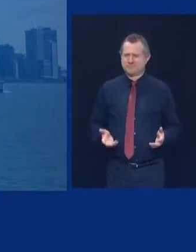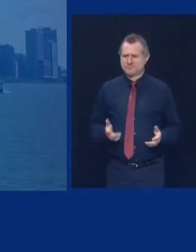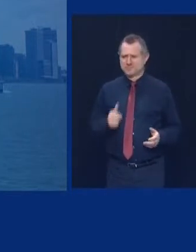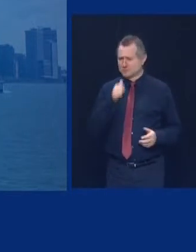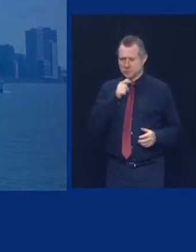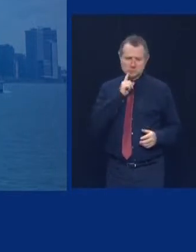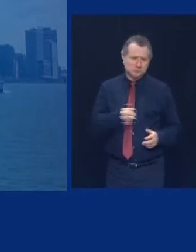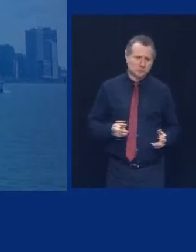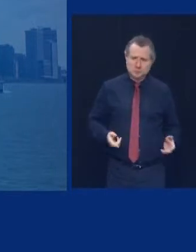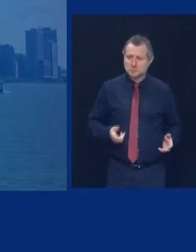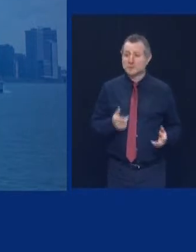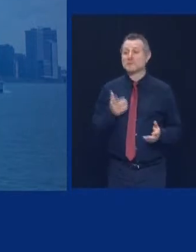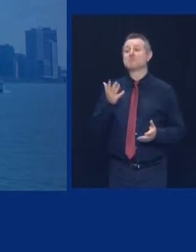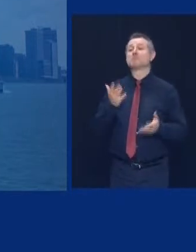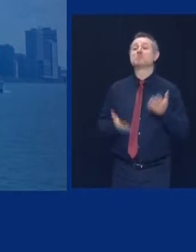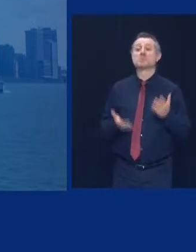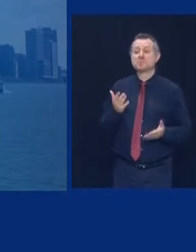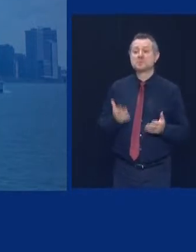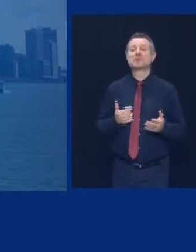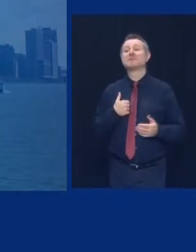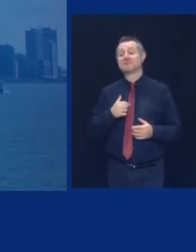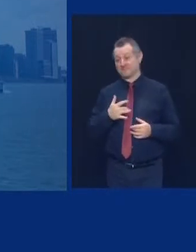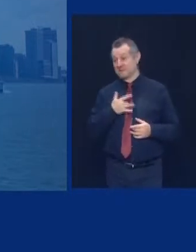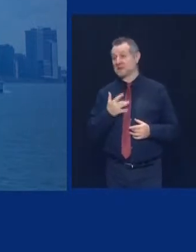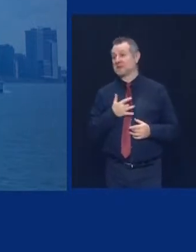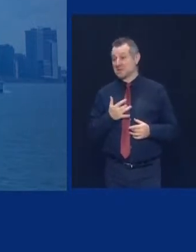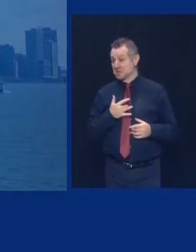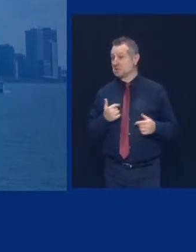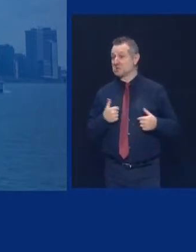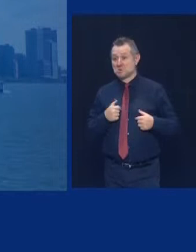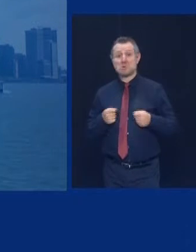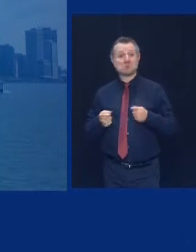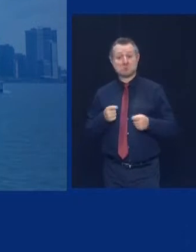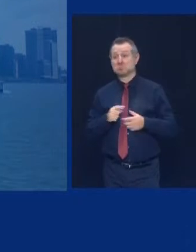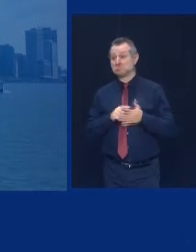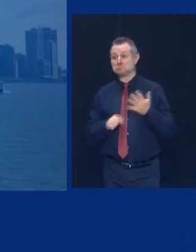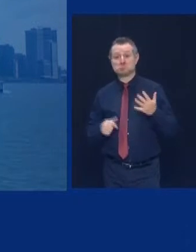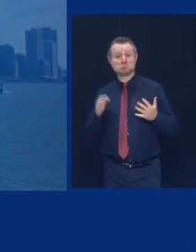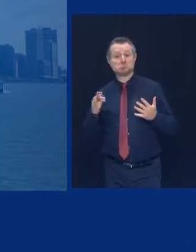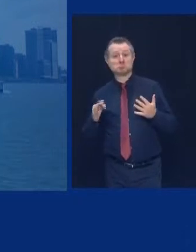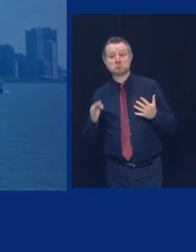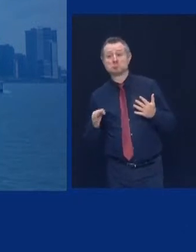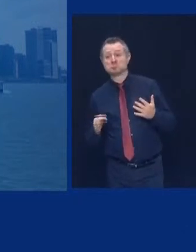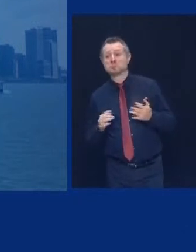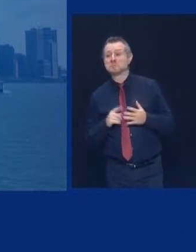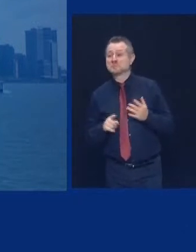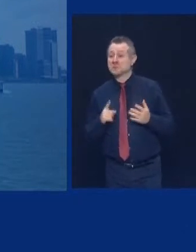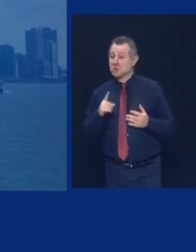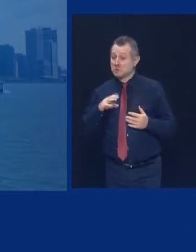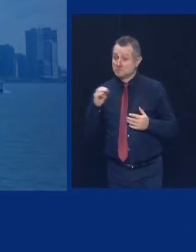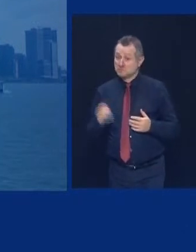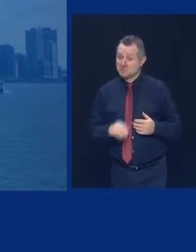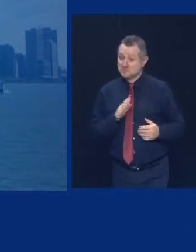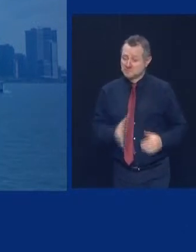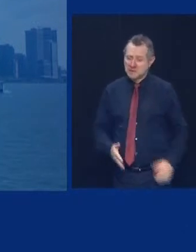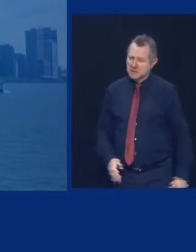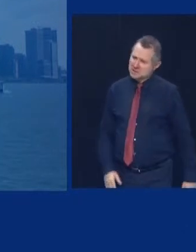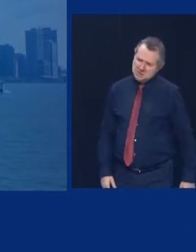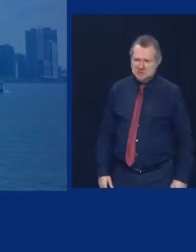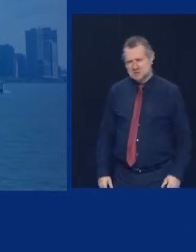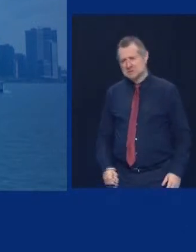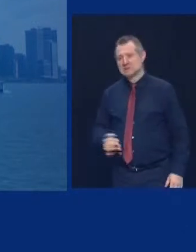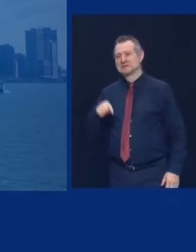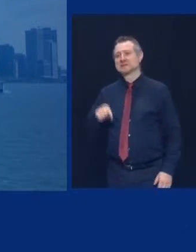You can have issues that you feel you're dealing with fine, but nobody can be fine. This is a terrible period.